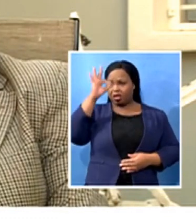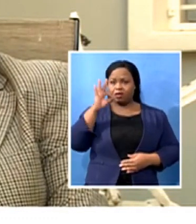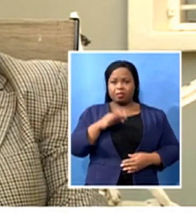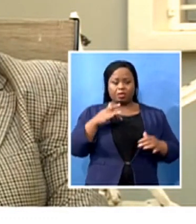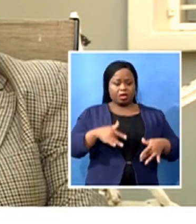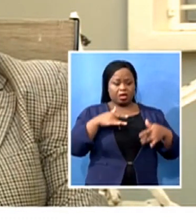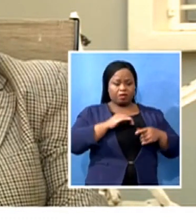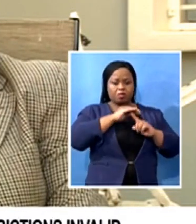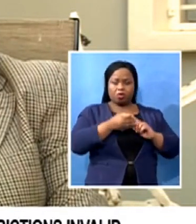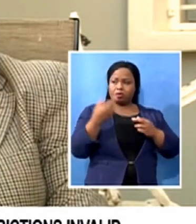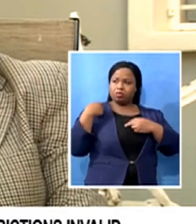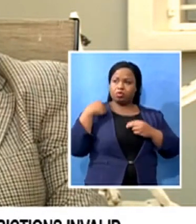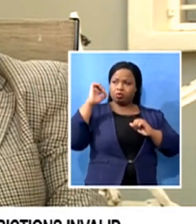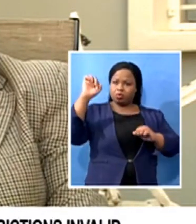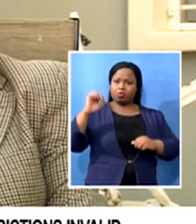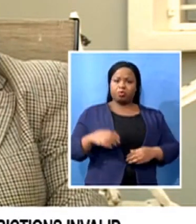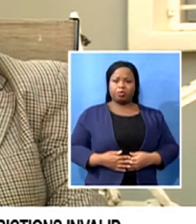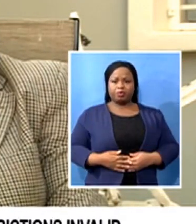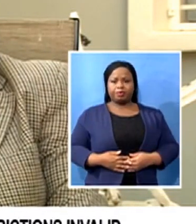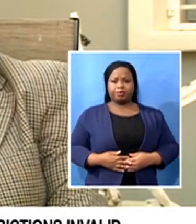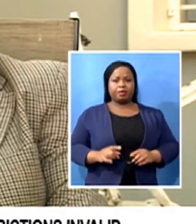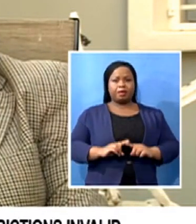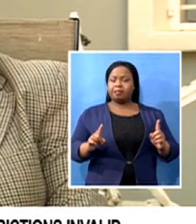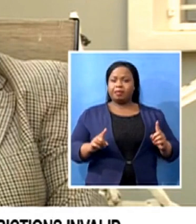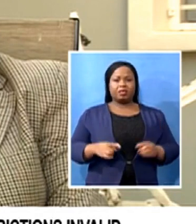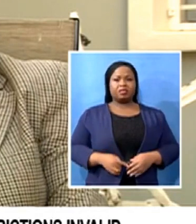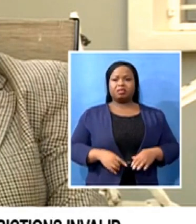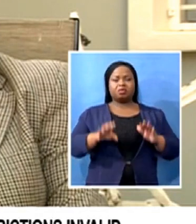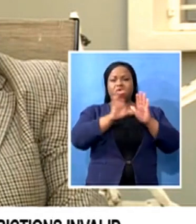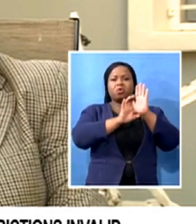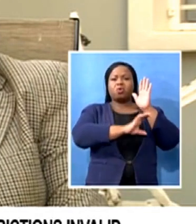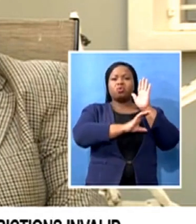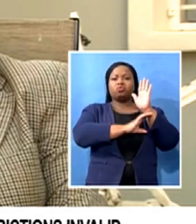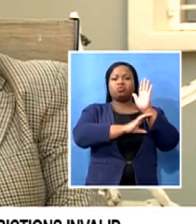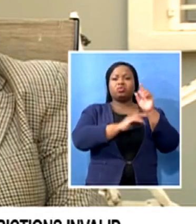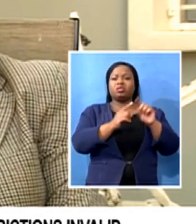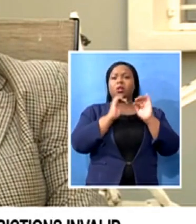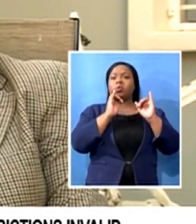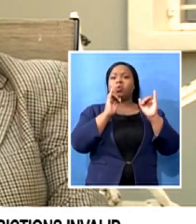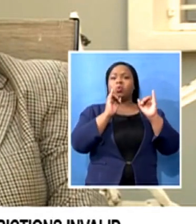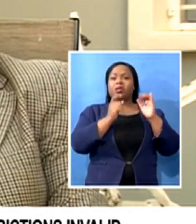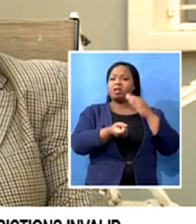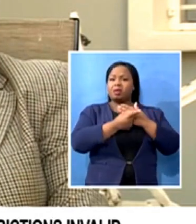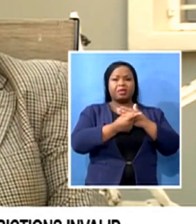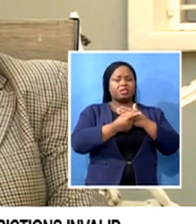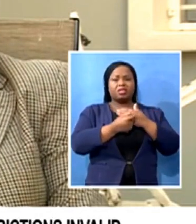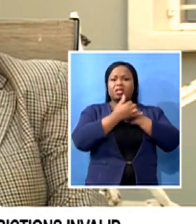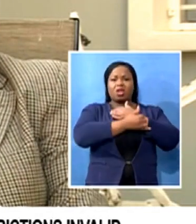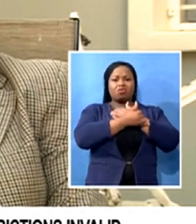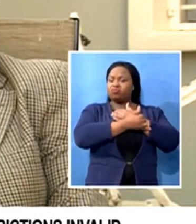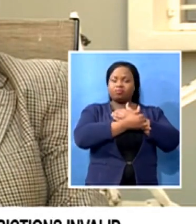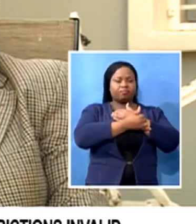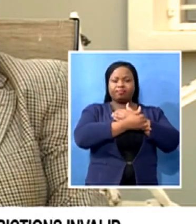there is no constitutional crisis in this country. There is a health crisis. And